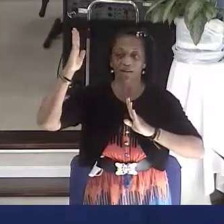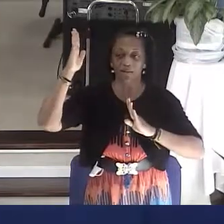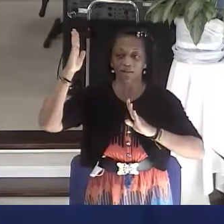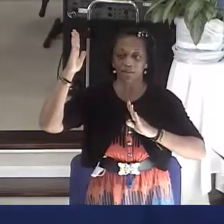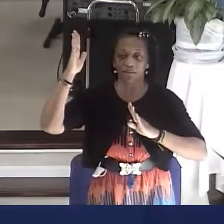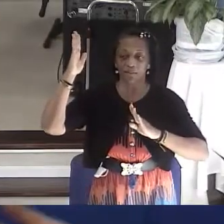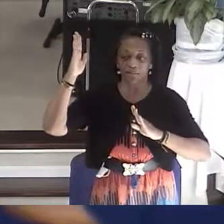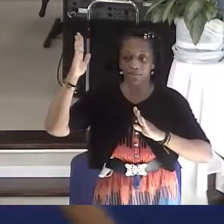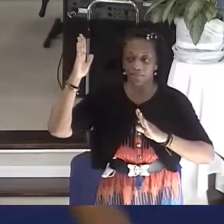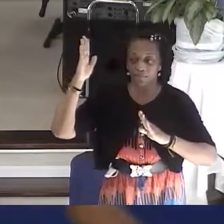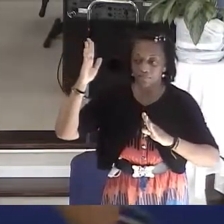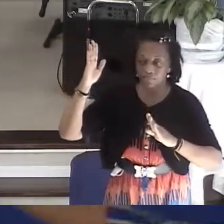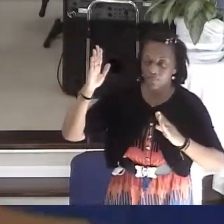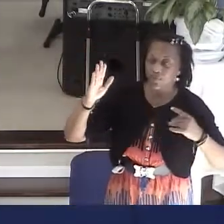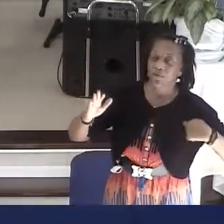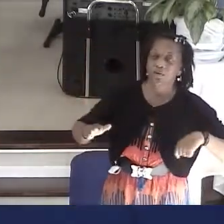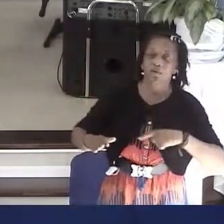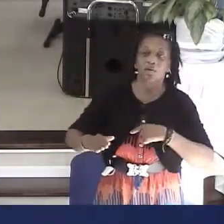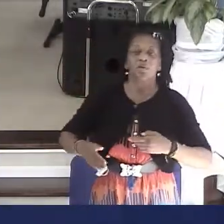We give you glory.